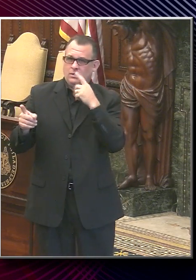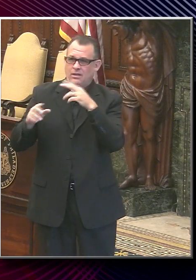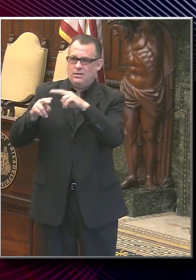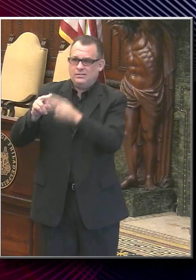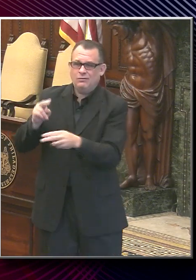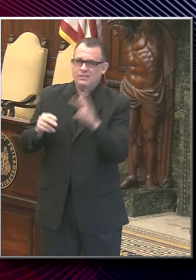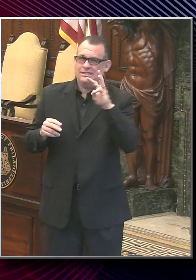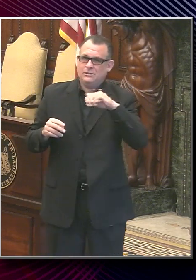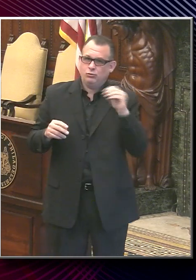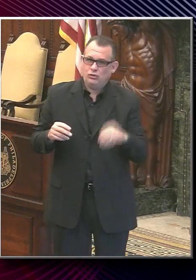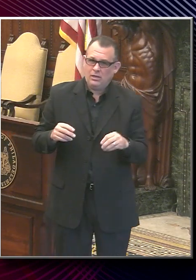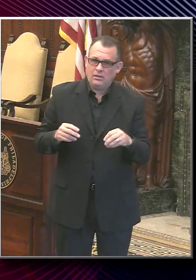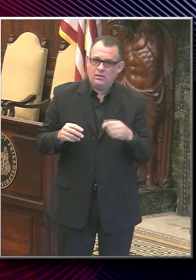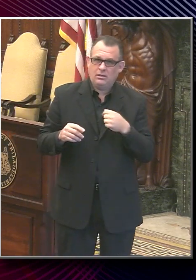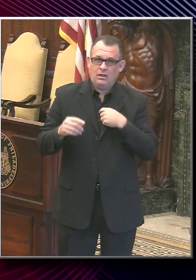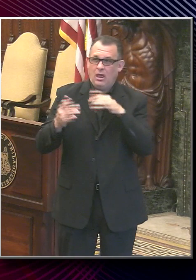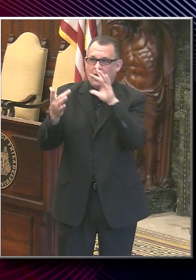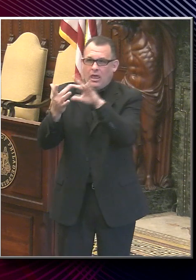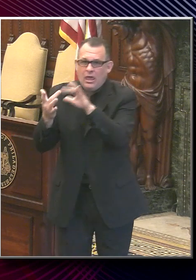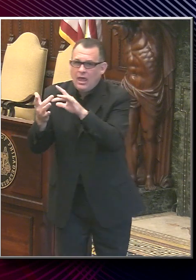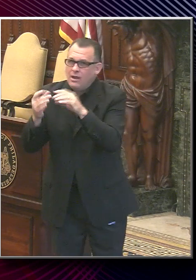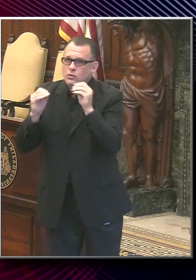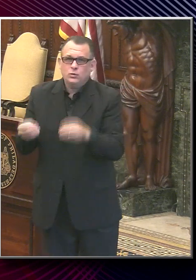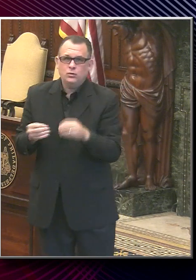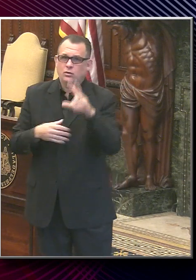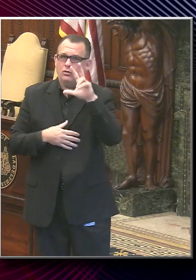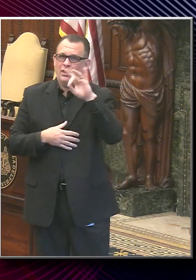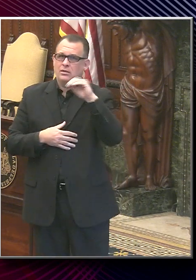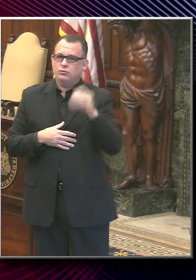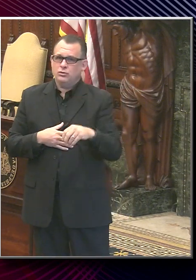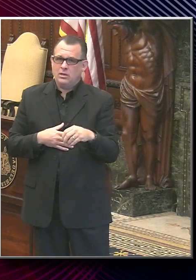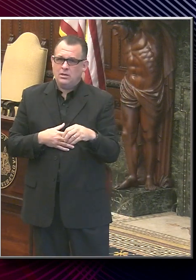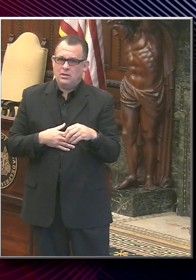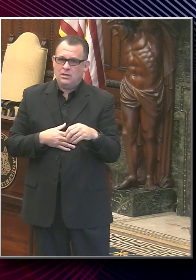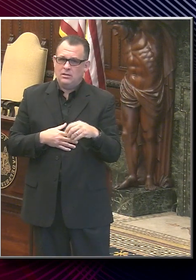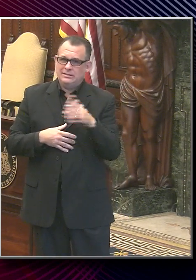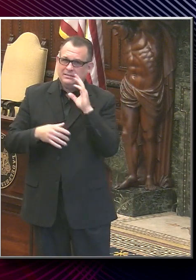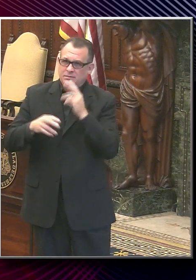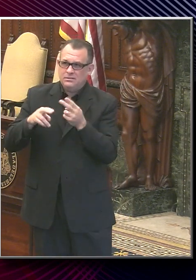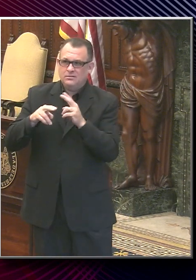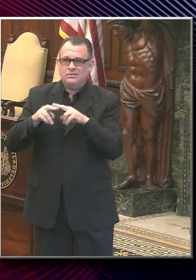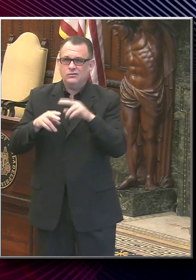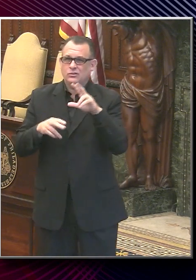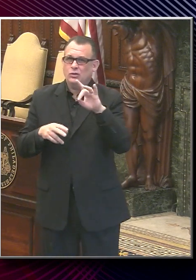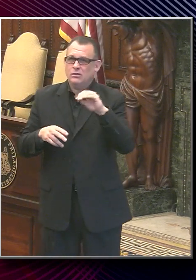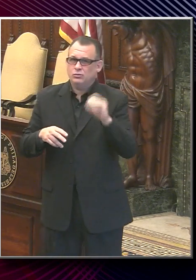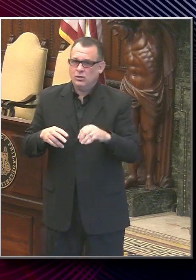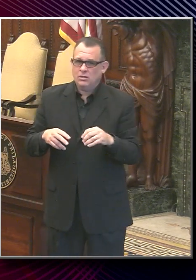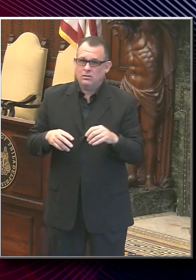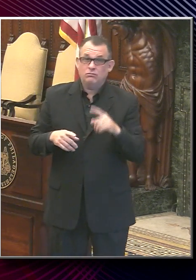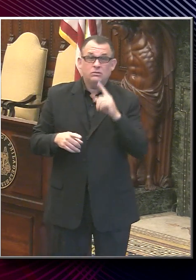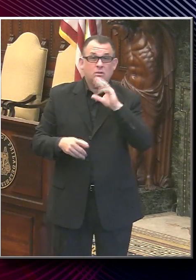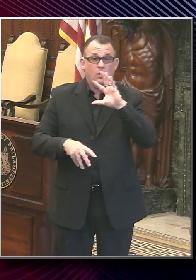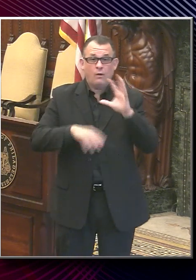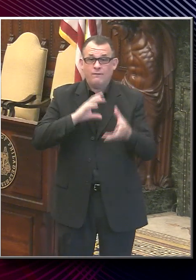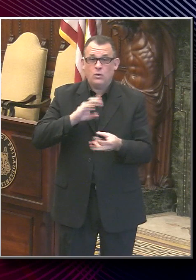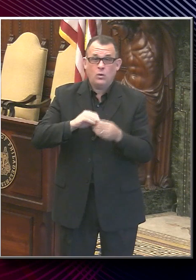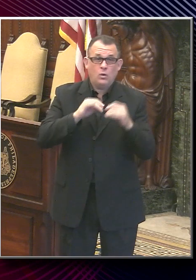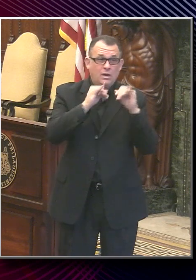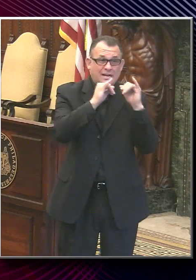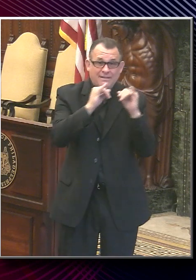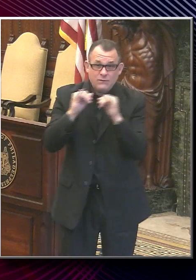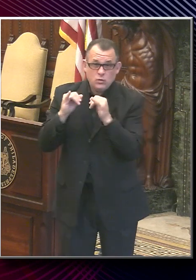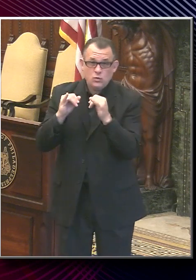reached yet 32%. That's down from 38% the week earlier. Of those cases that we interviewed, about a third reported